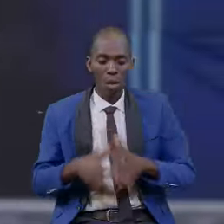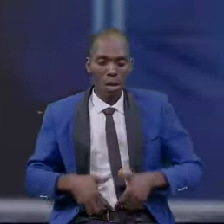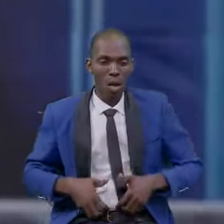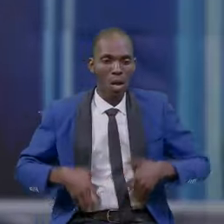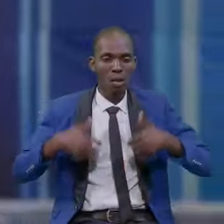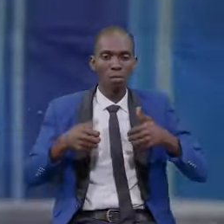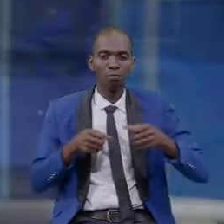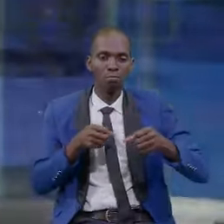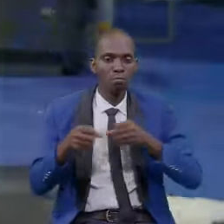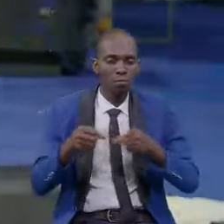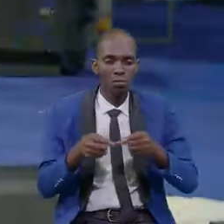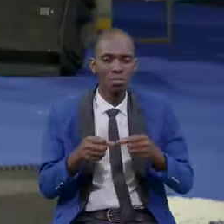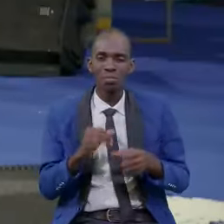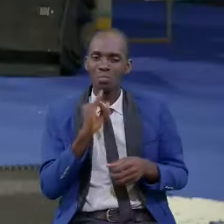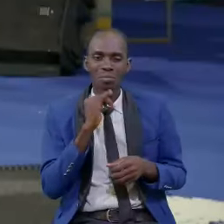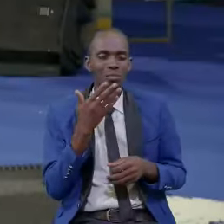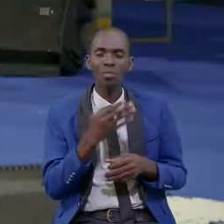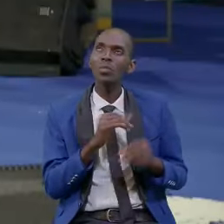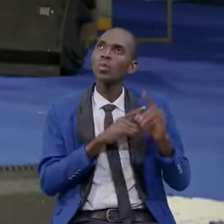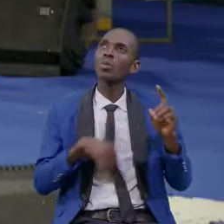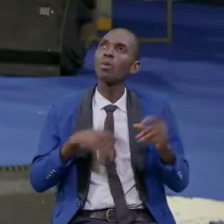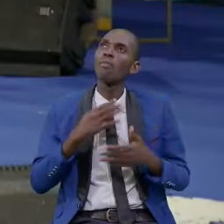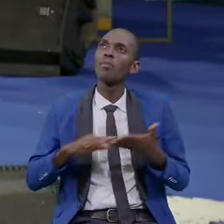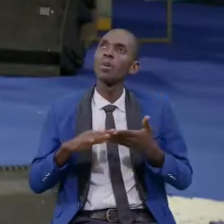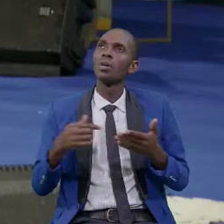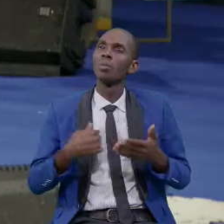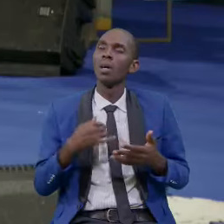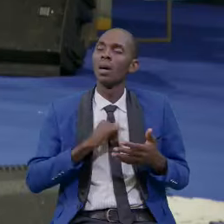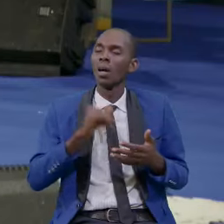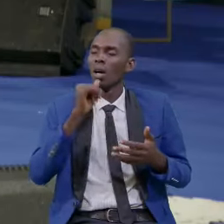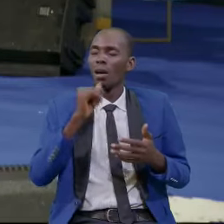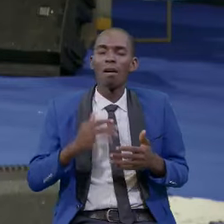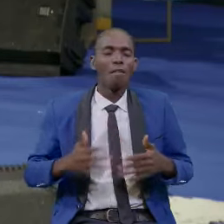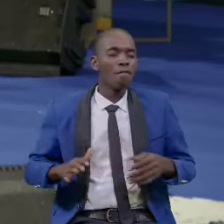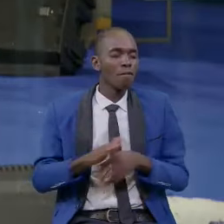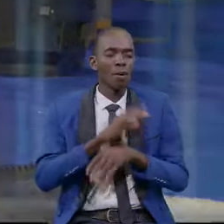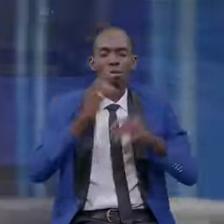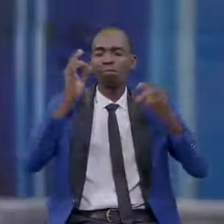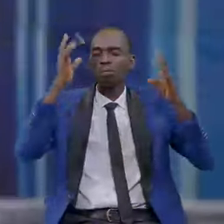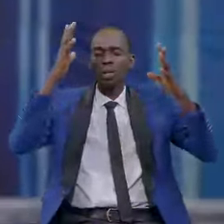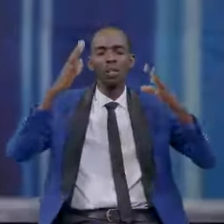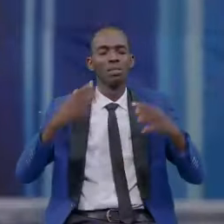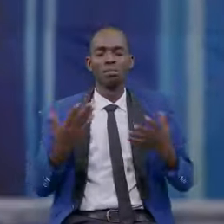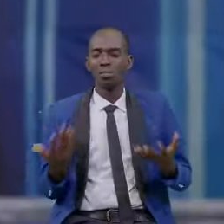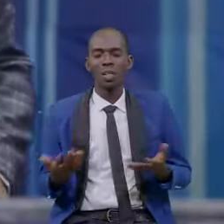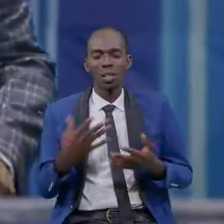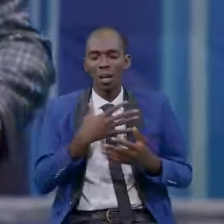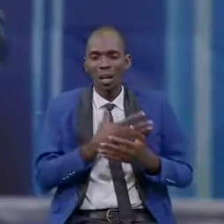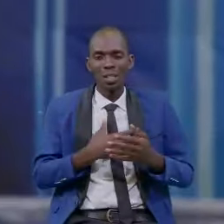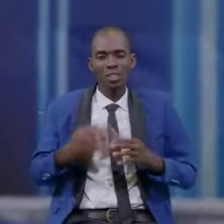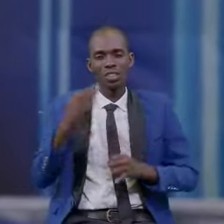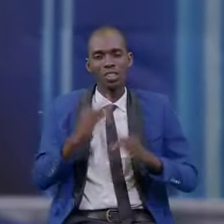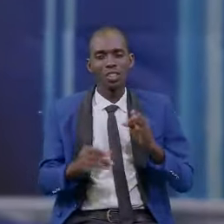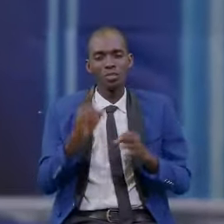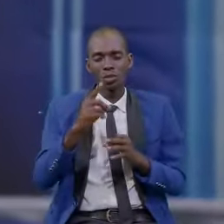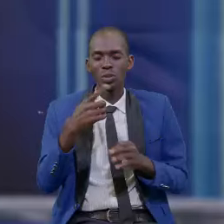I'm sorry, I'm violent, I'm an angry man, angry woman, and then saying that, we go back to it. There's no salvation